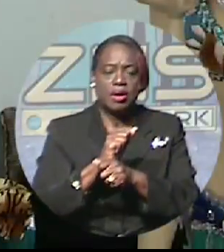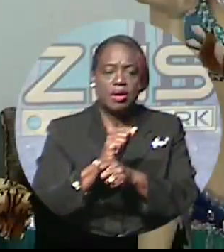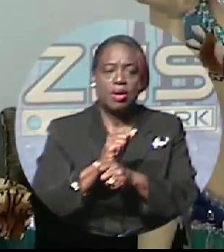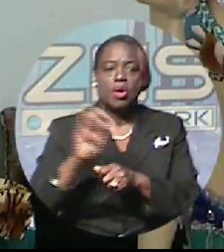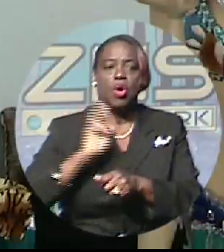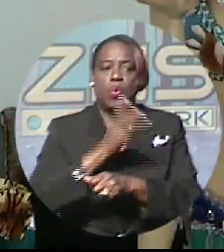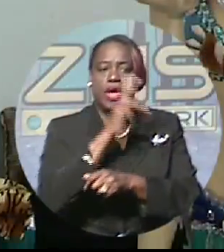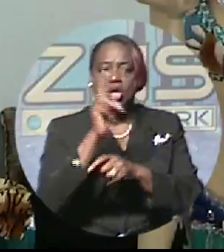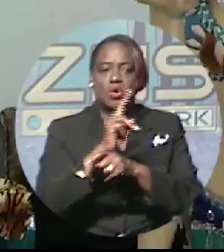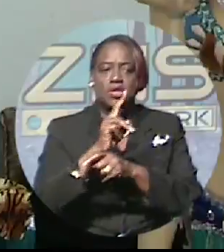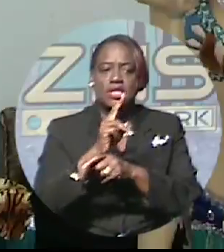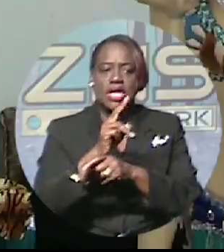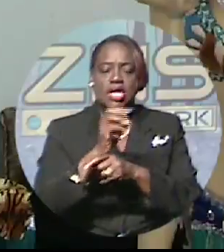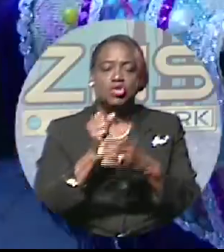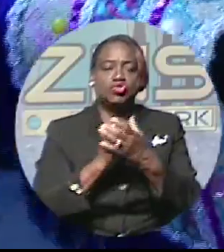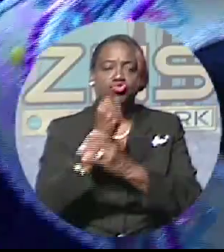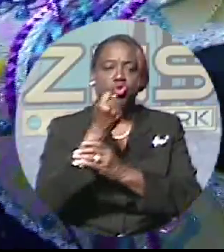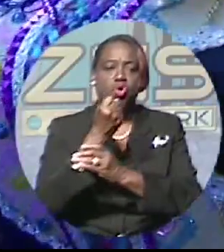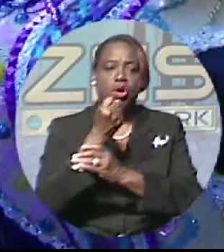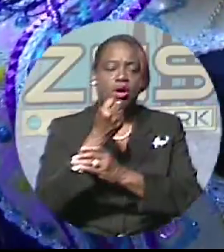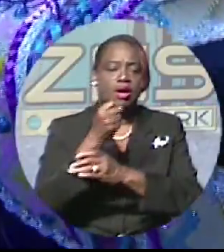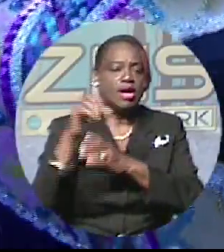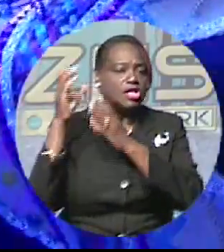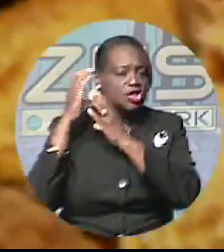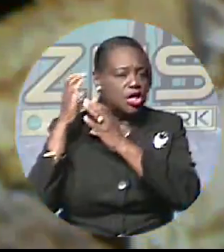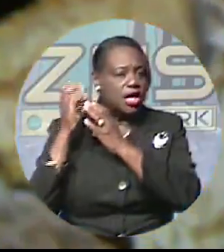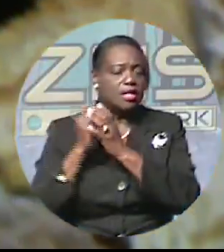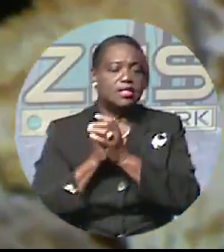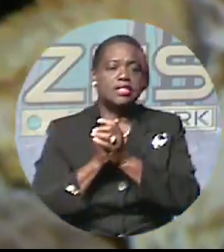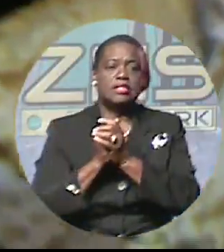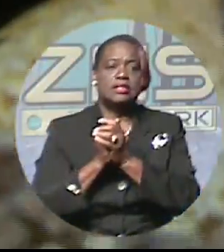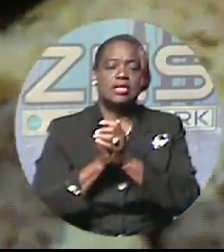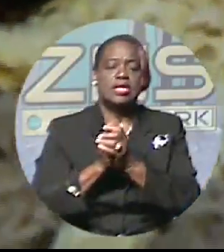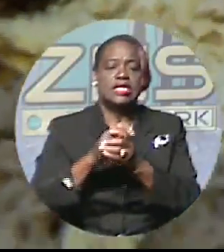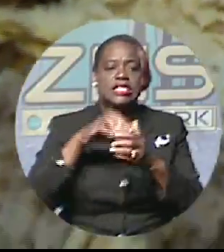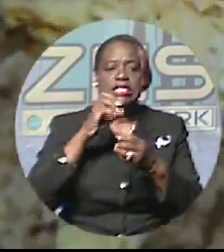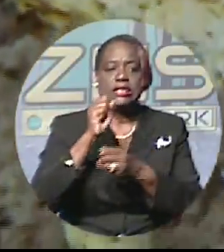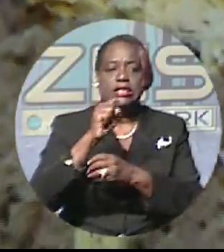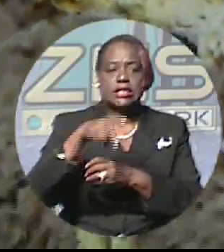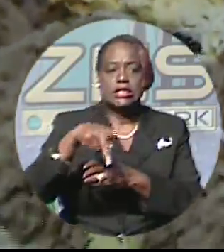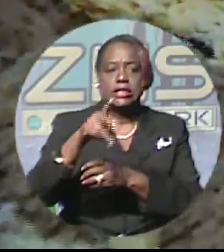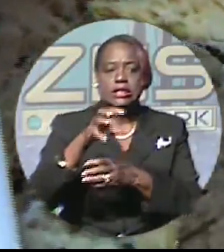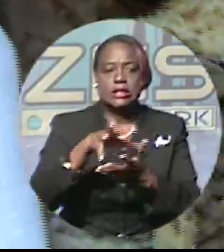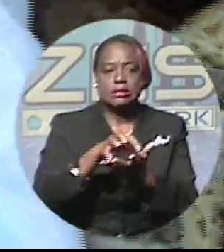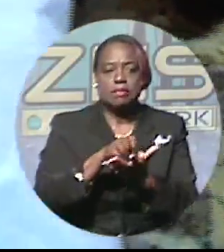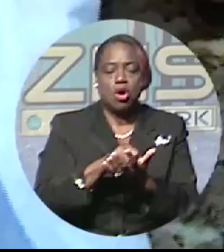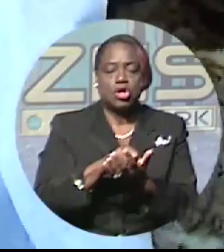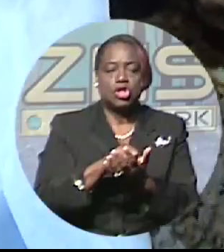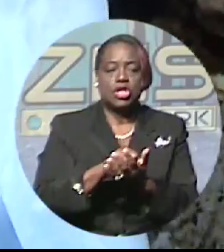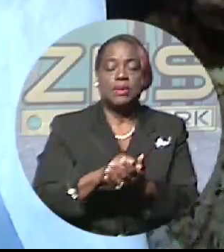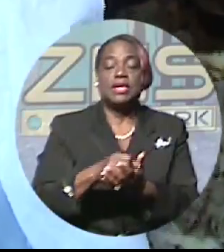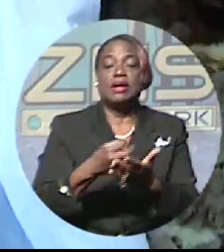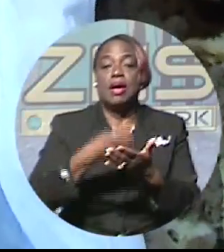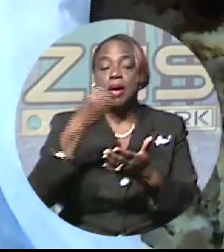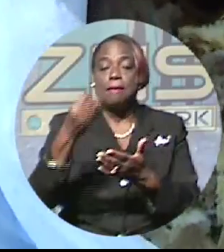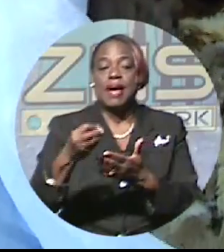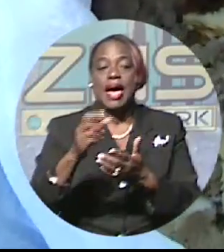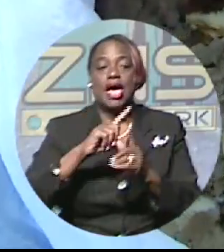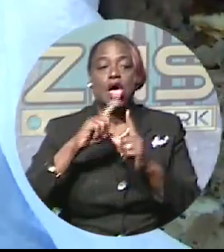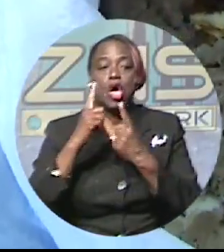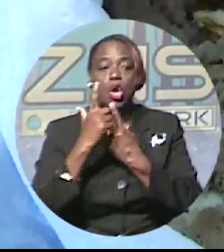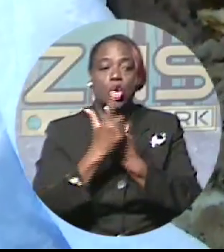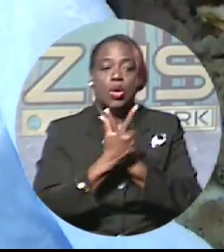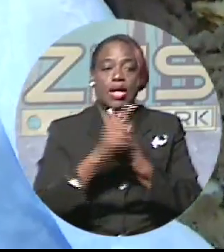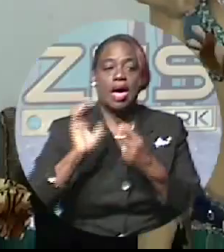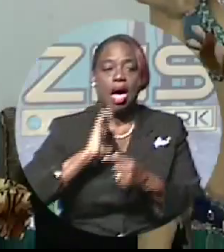straw, the shells, the burlap, we're using sponge, and that we have to buy locally. So our